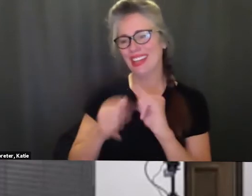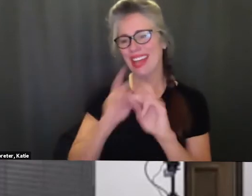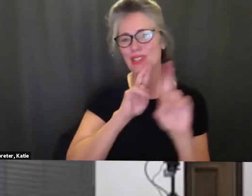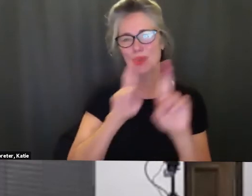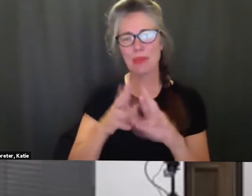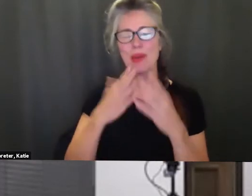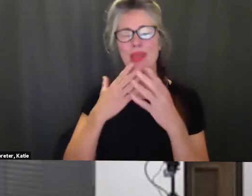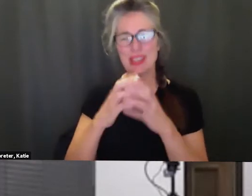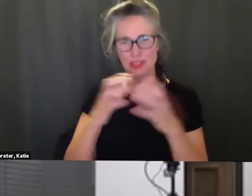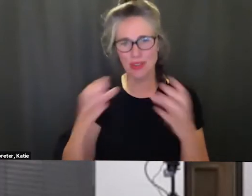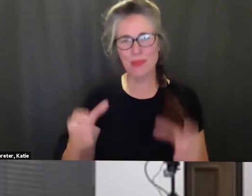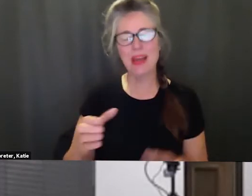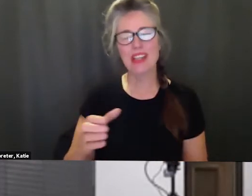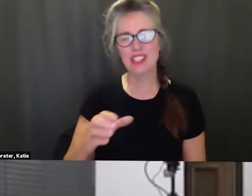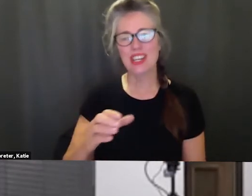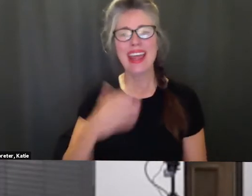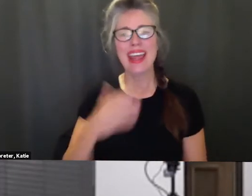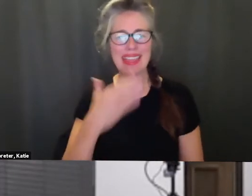And as Lacey as well, thank you.